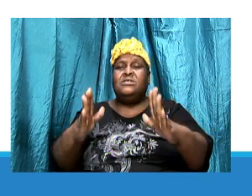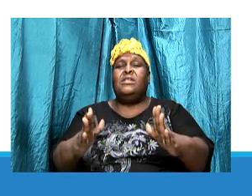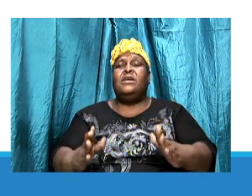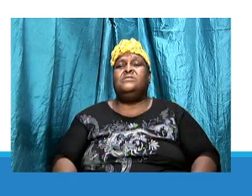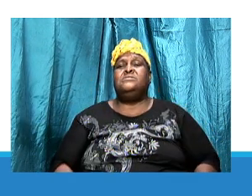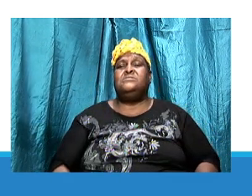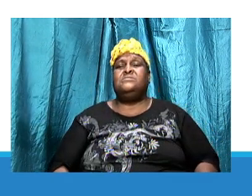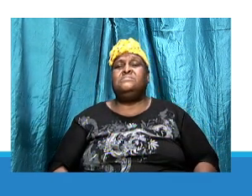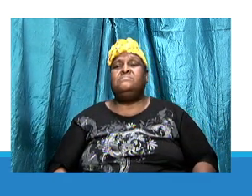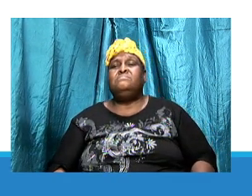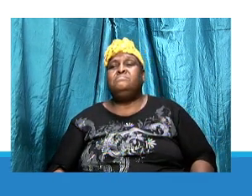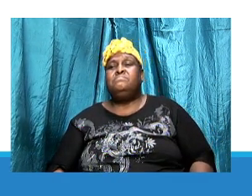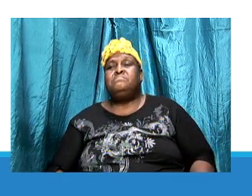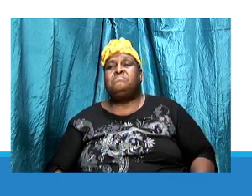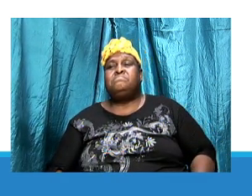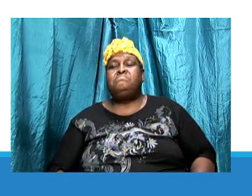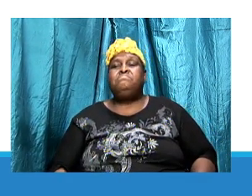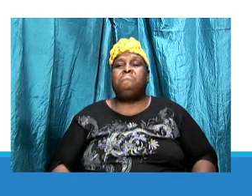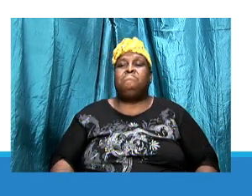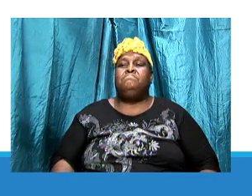at chapter 2.